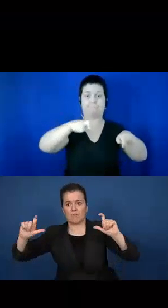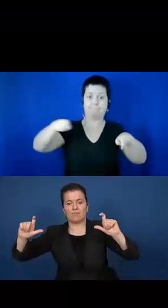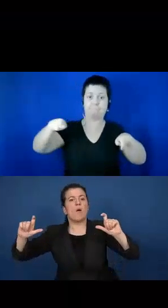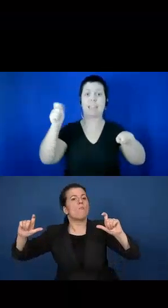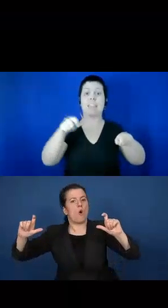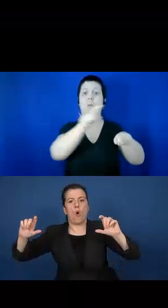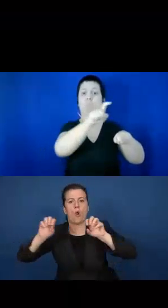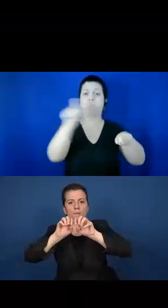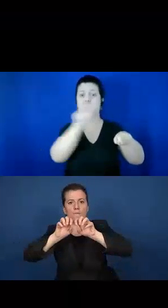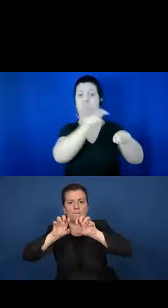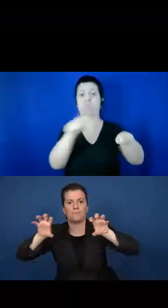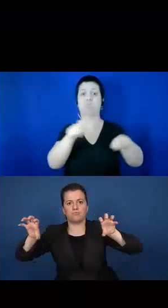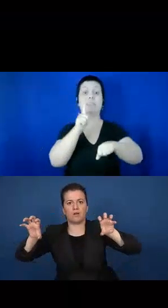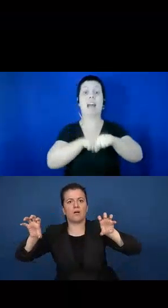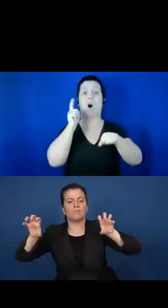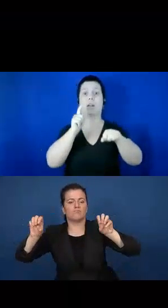together in one frame.